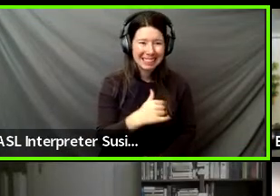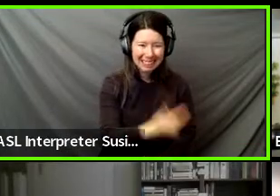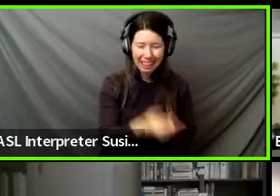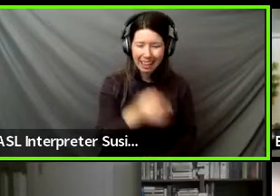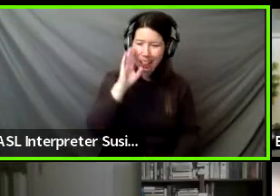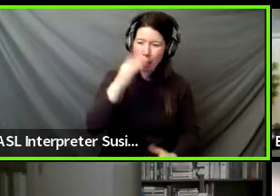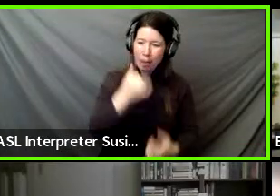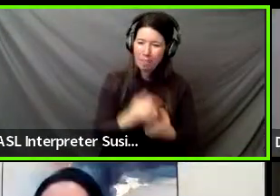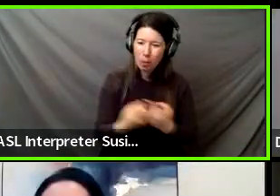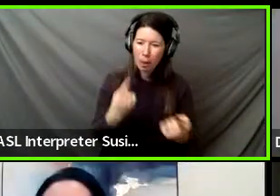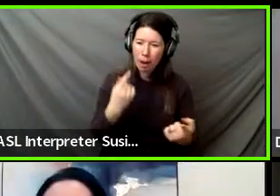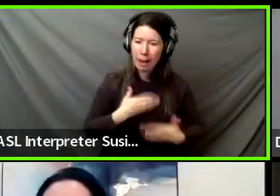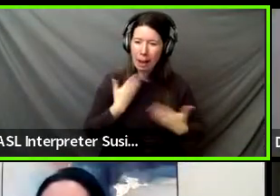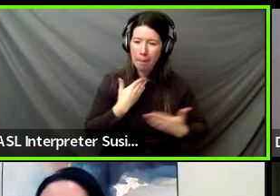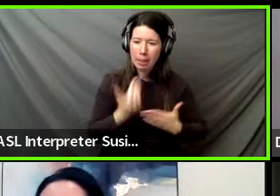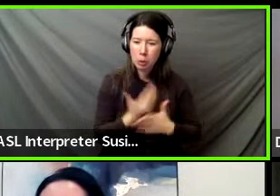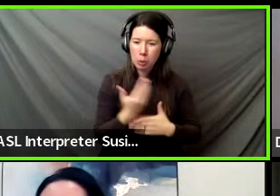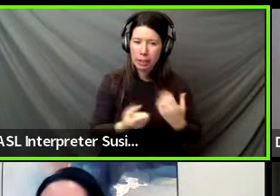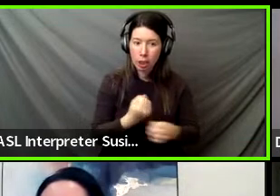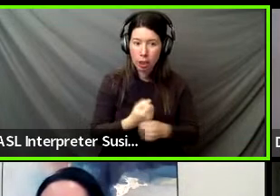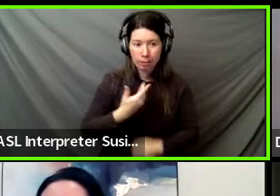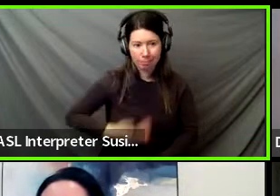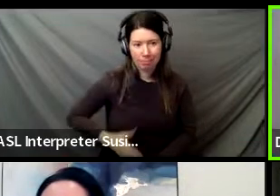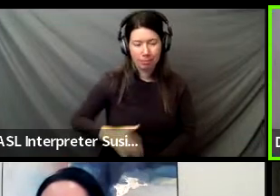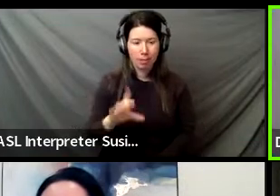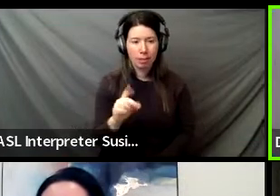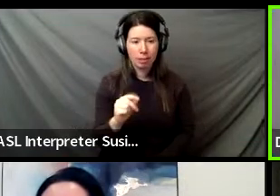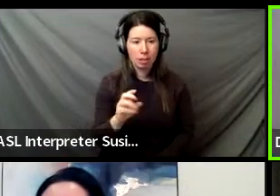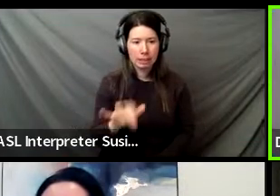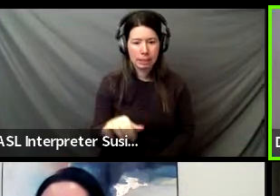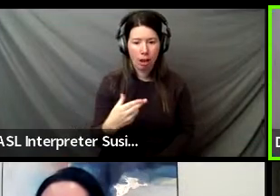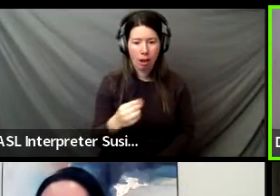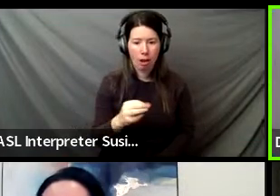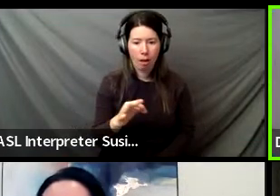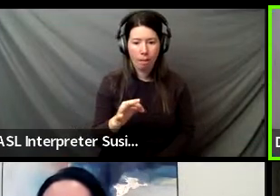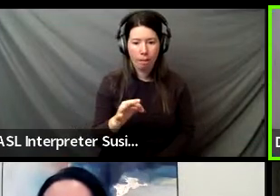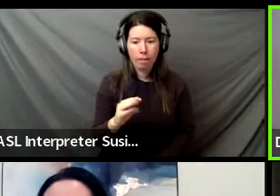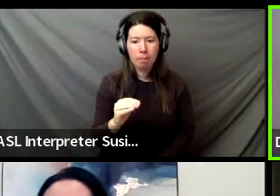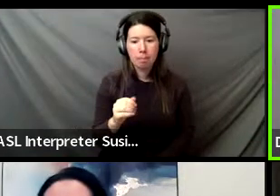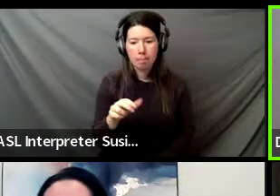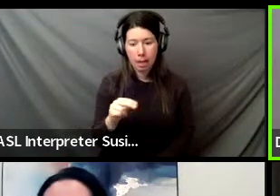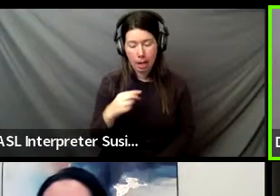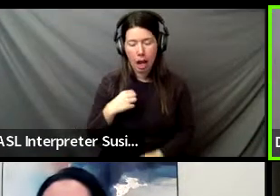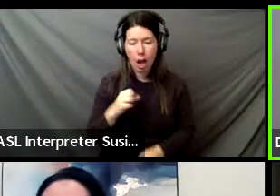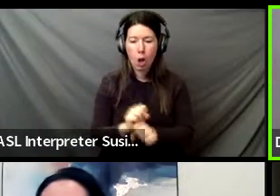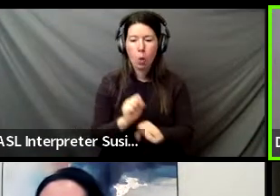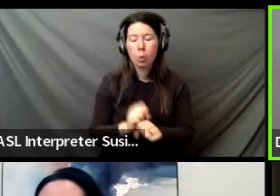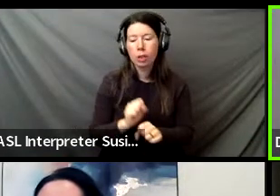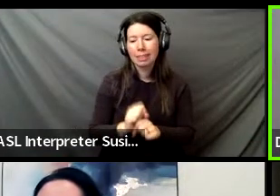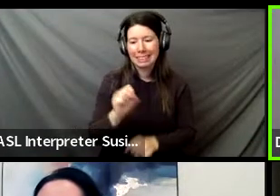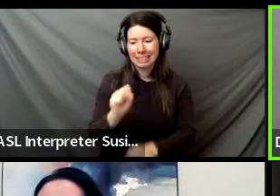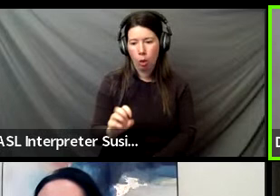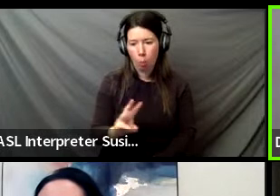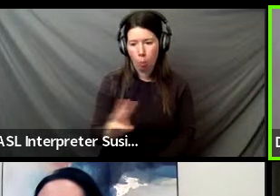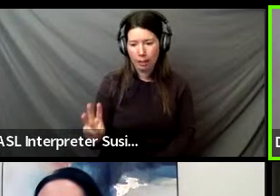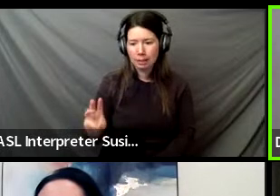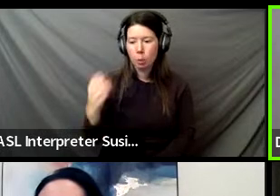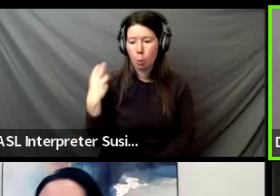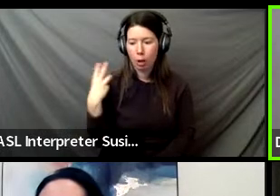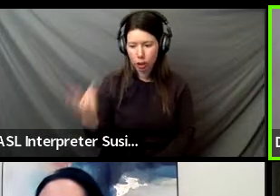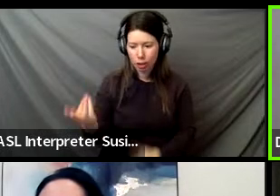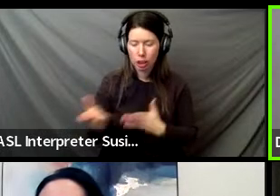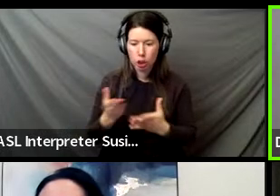New Year. I'm Darcy Hoffman. I am with Workforce Southwest Washington. We're the workforce board that serves Clark, Cowlitz, and